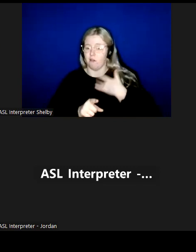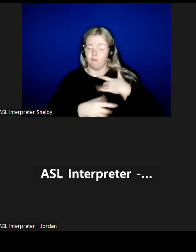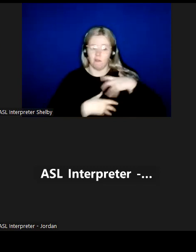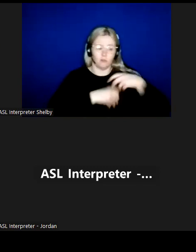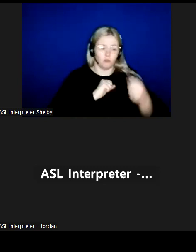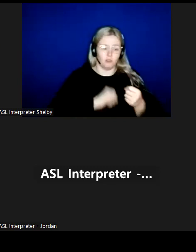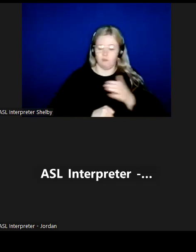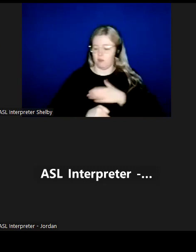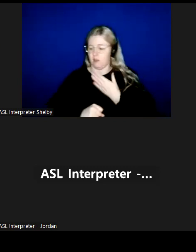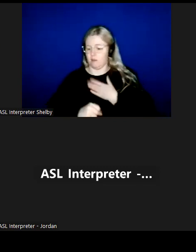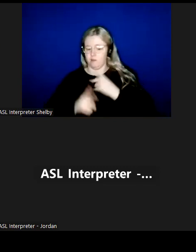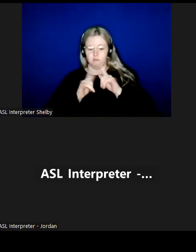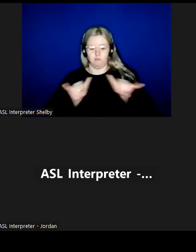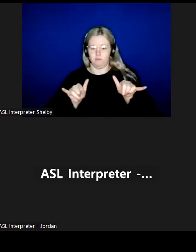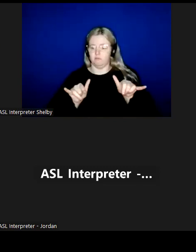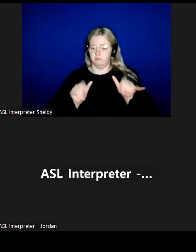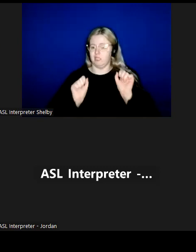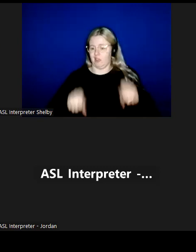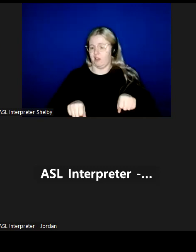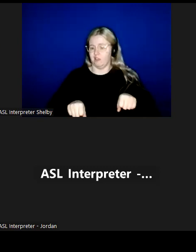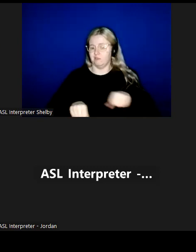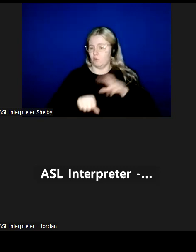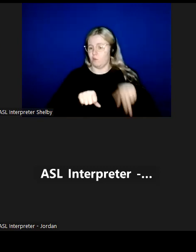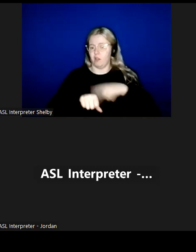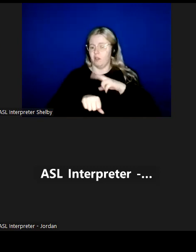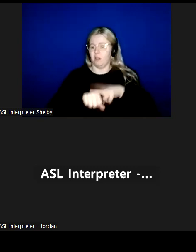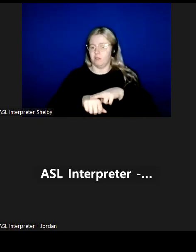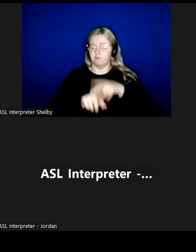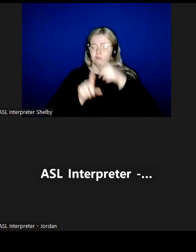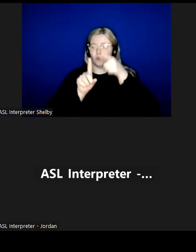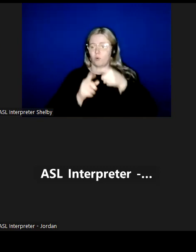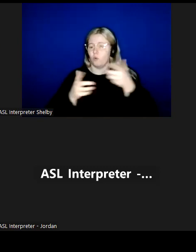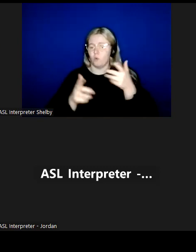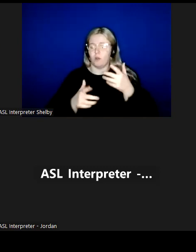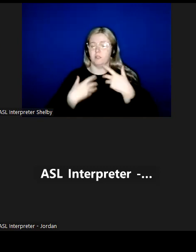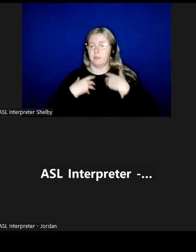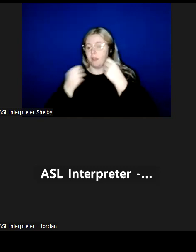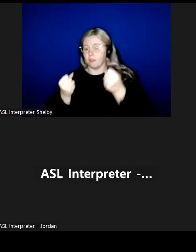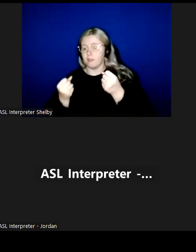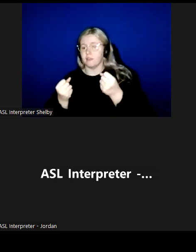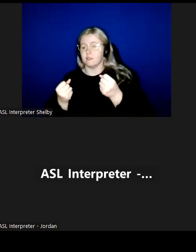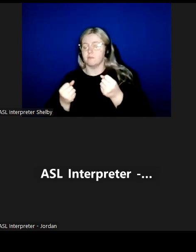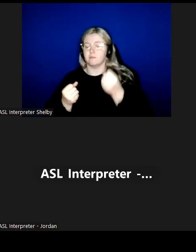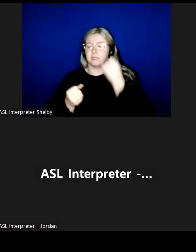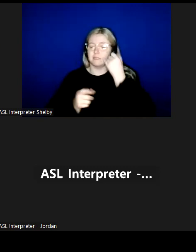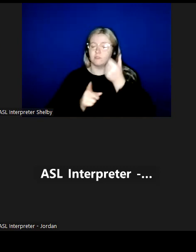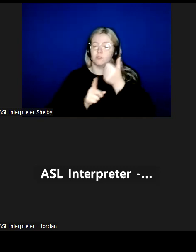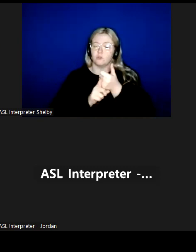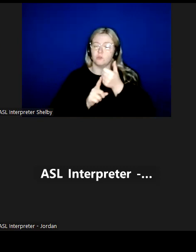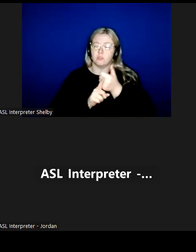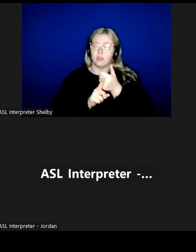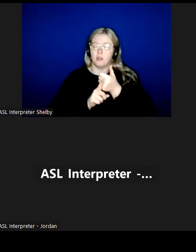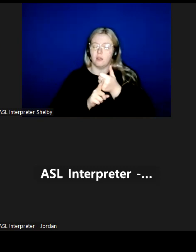okay. The goal is to do well, to be healthy. And if you are finding